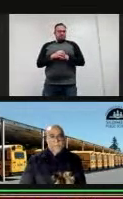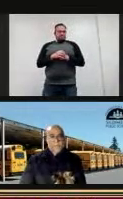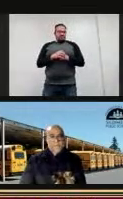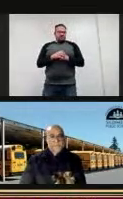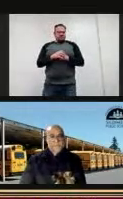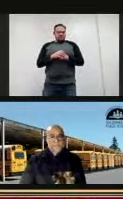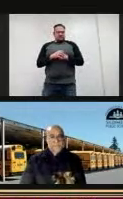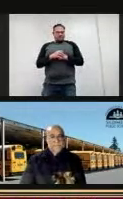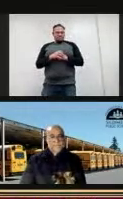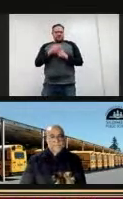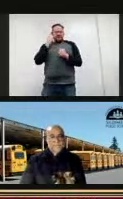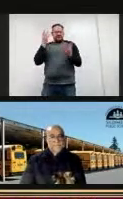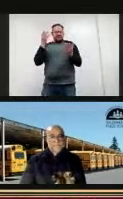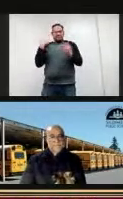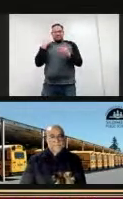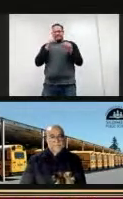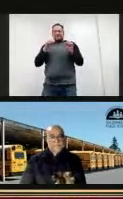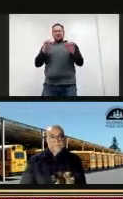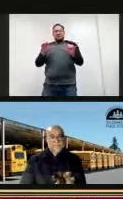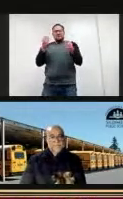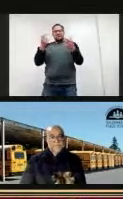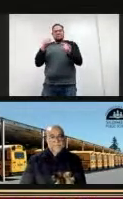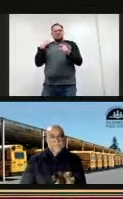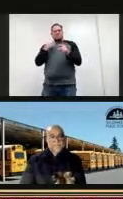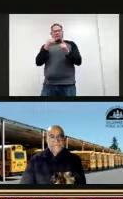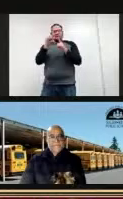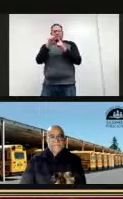See what we can do when we wordsmith together.